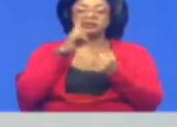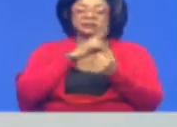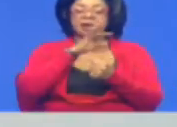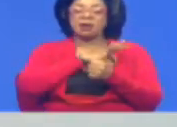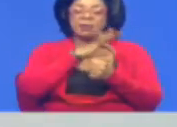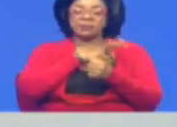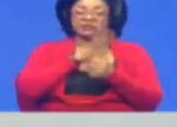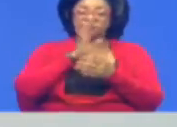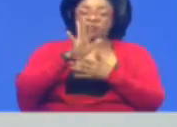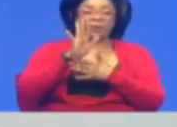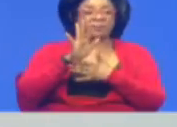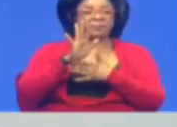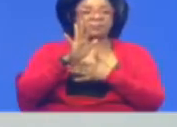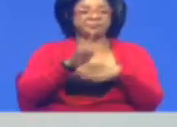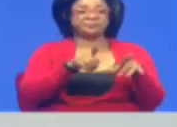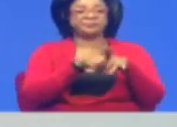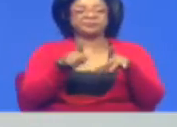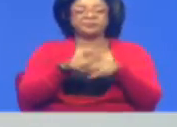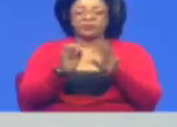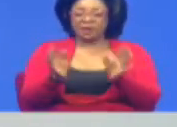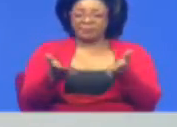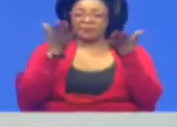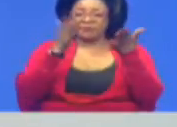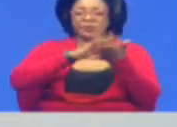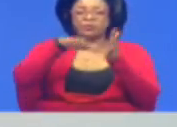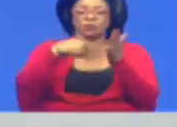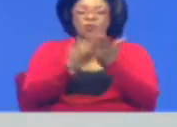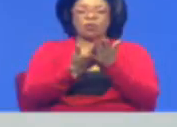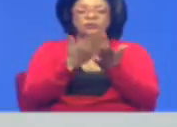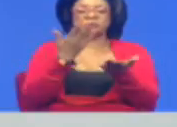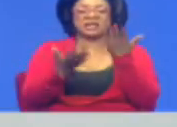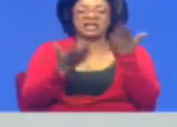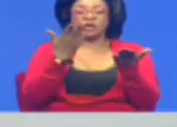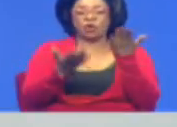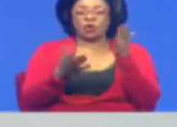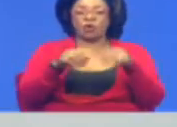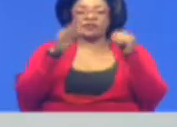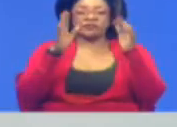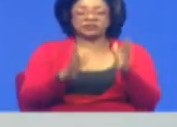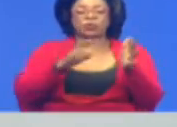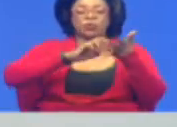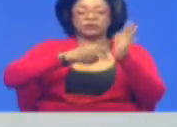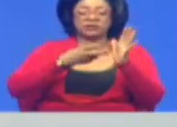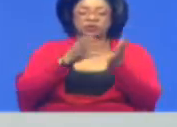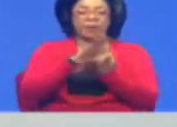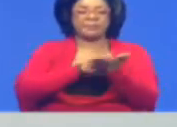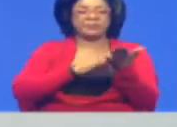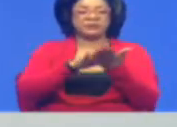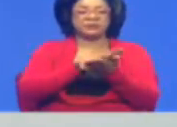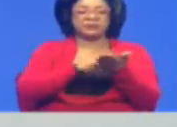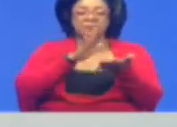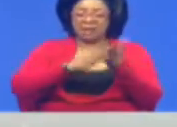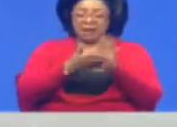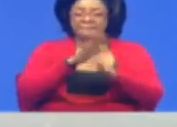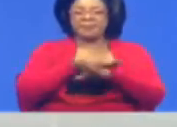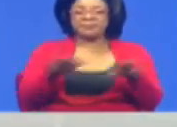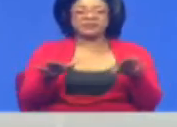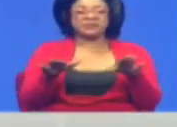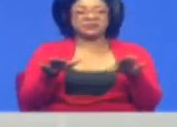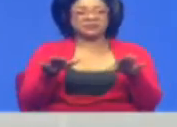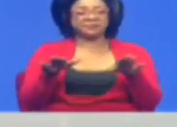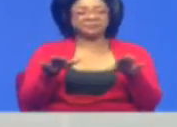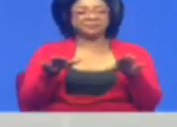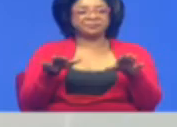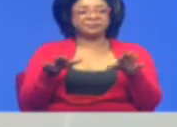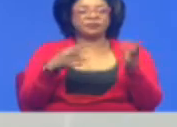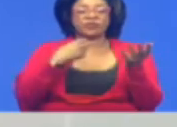workers. And scale up on all clinical officers on contractual basis to a permanent contract. The